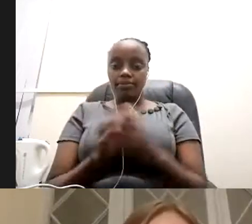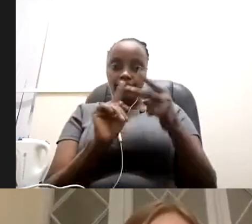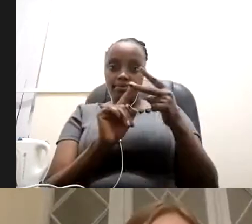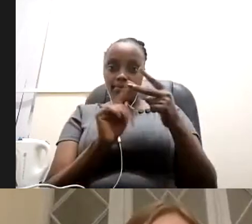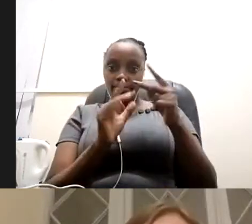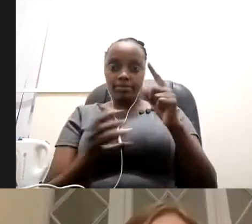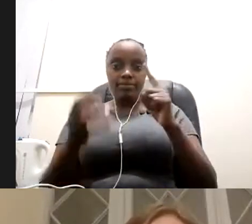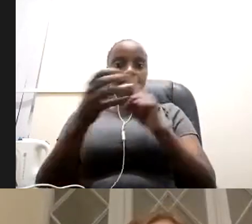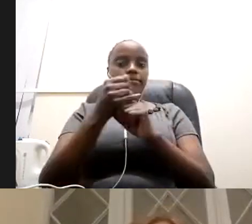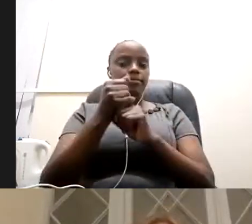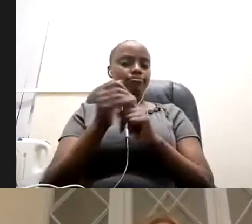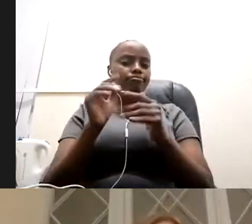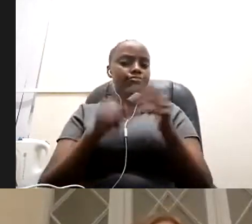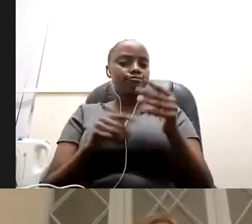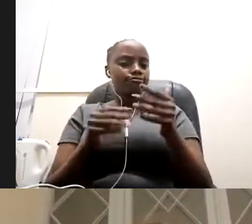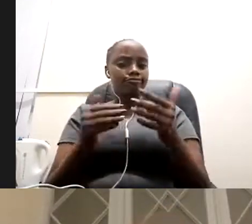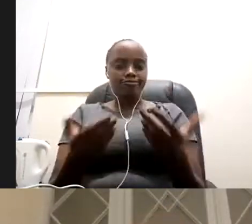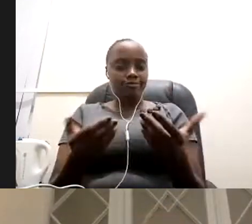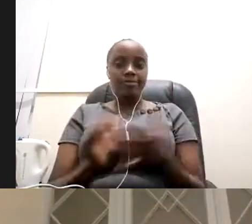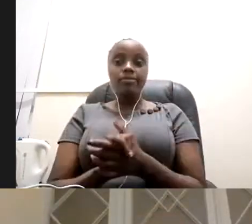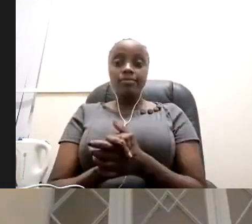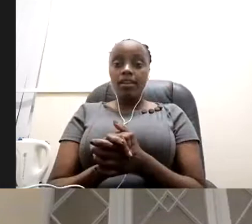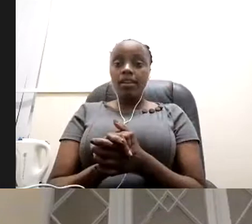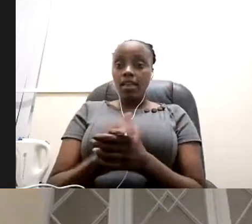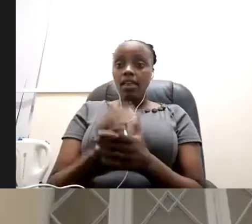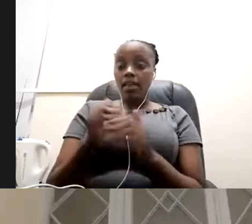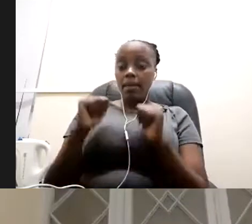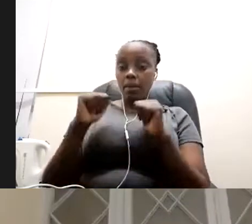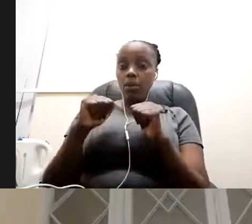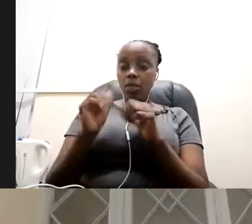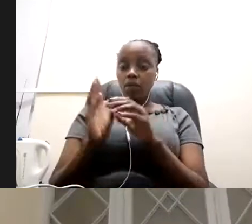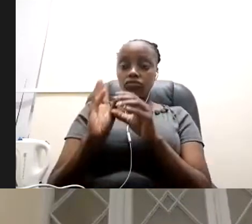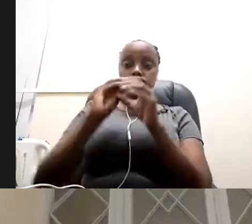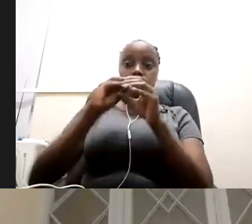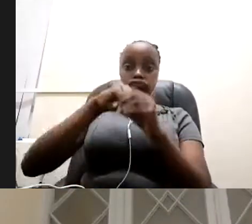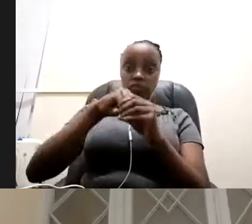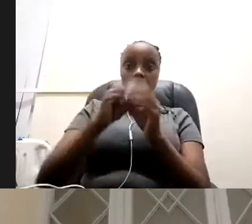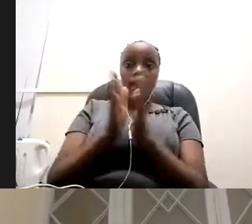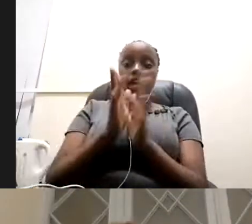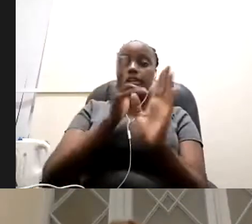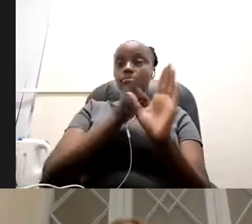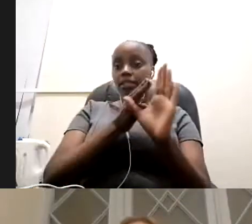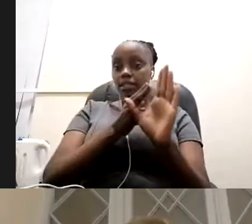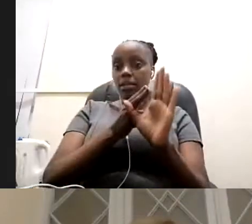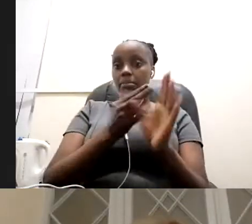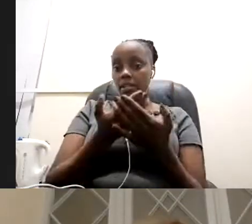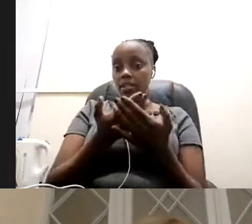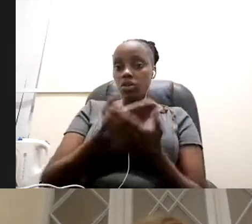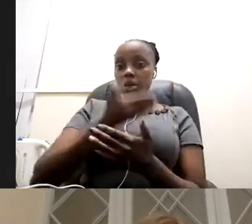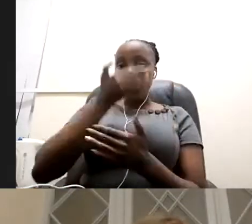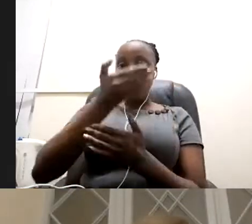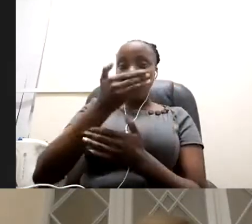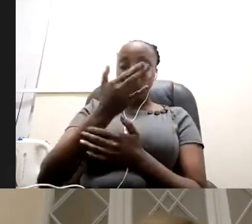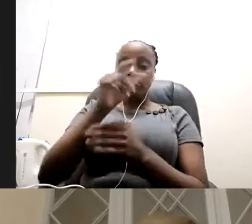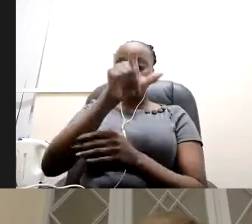has been the possibility of inclusive and participatory response of persons with